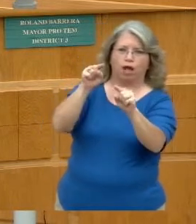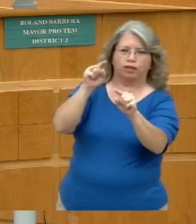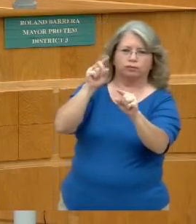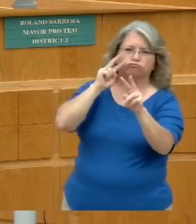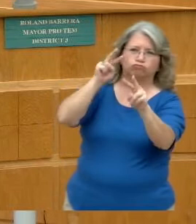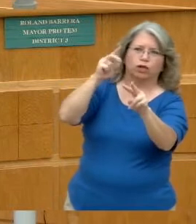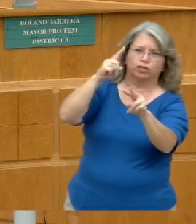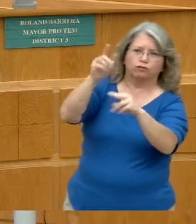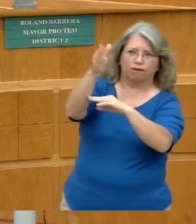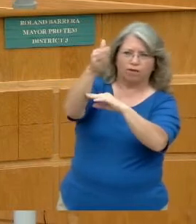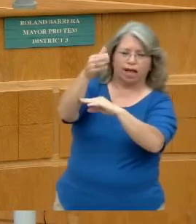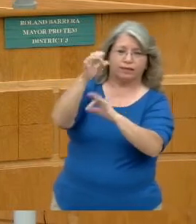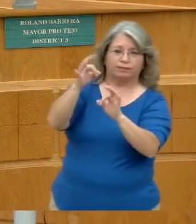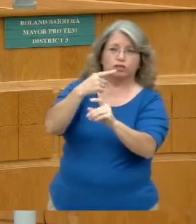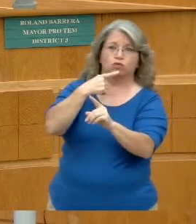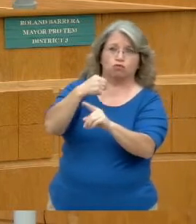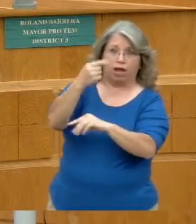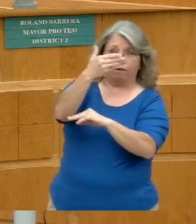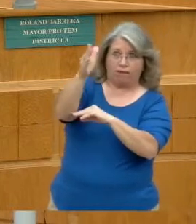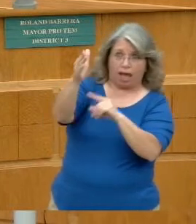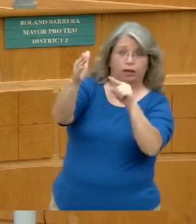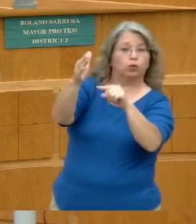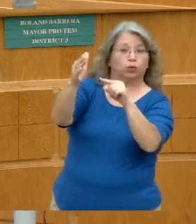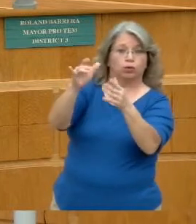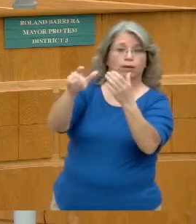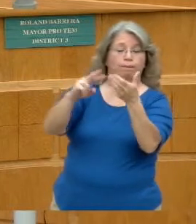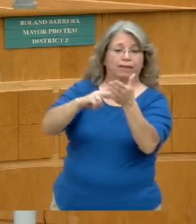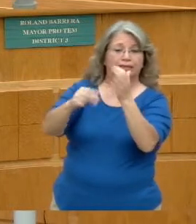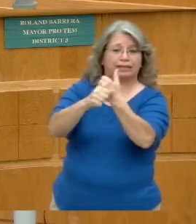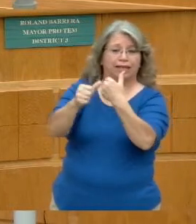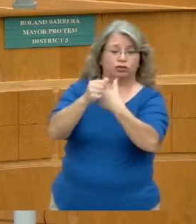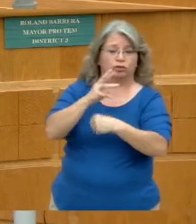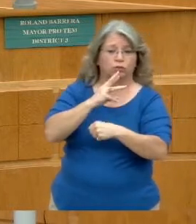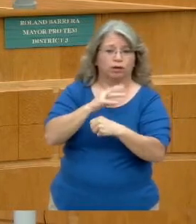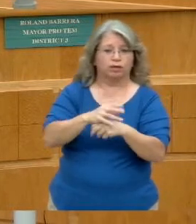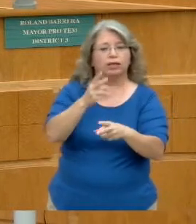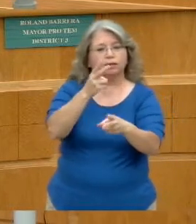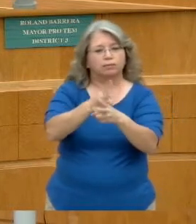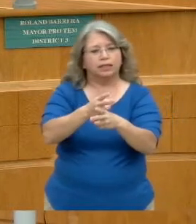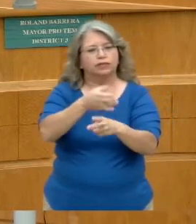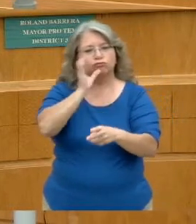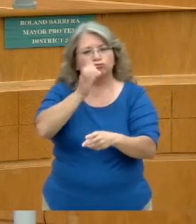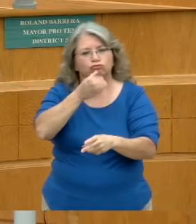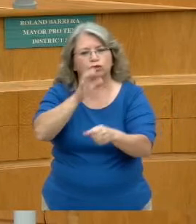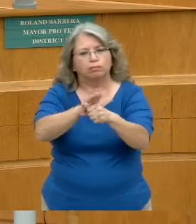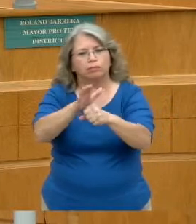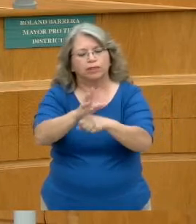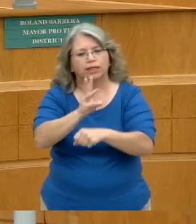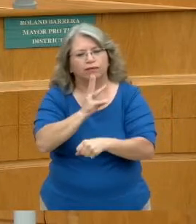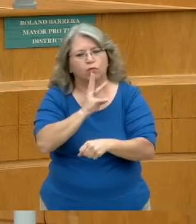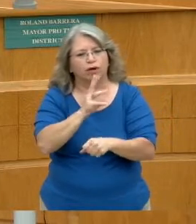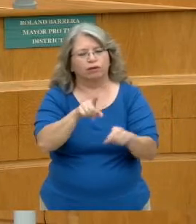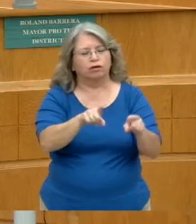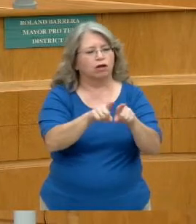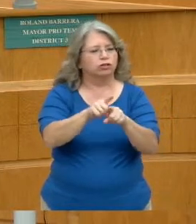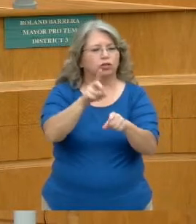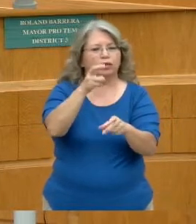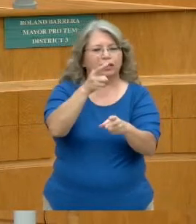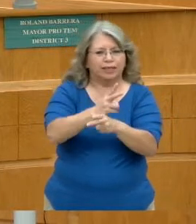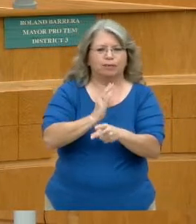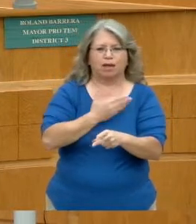dangerous. Please stay hydrated. And also, keep our beaches clean. Don't mess with Texas beaches. That isn't